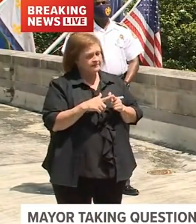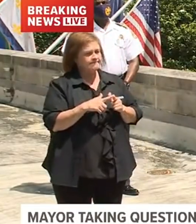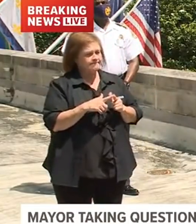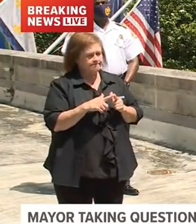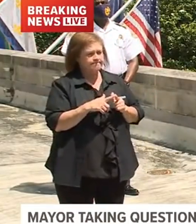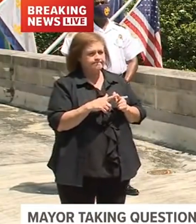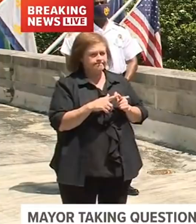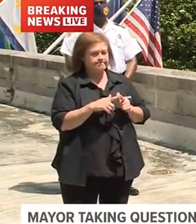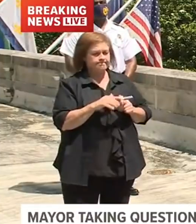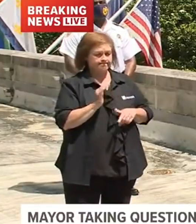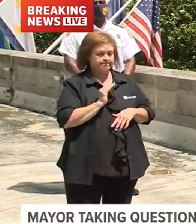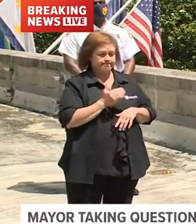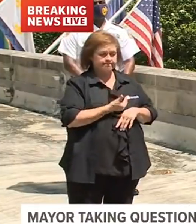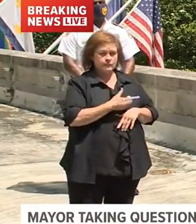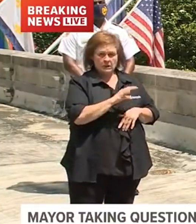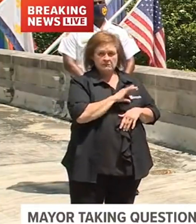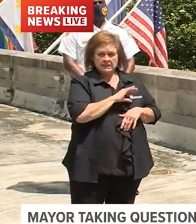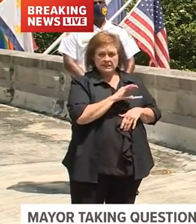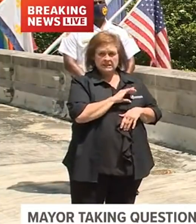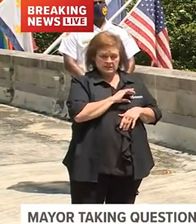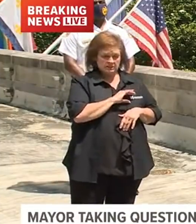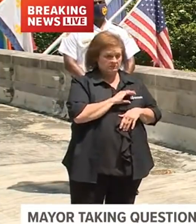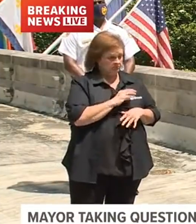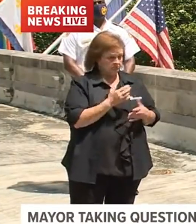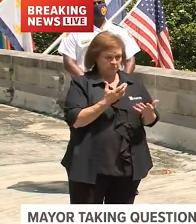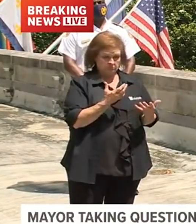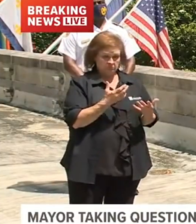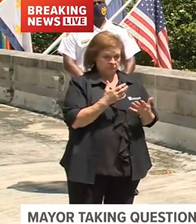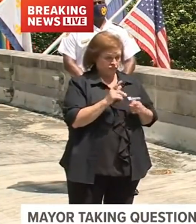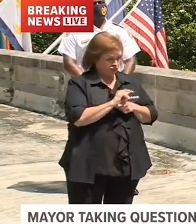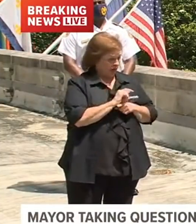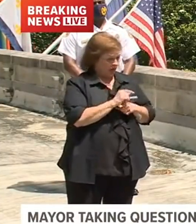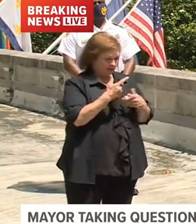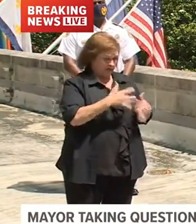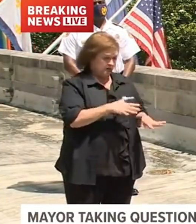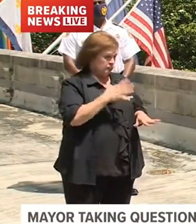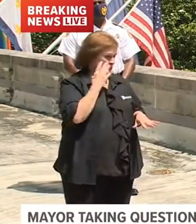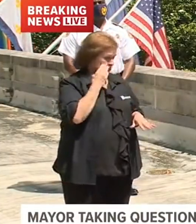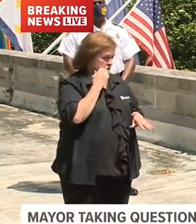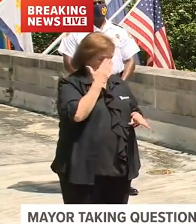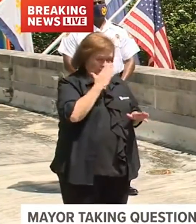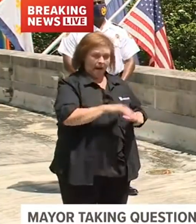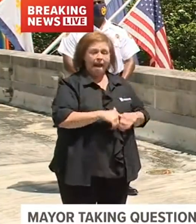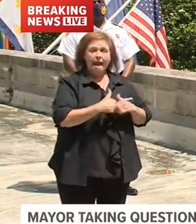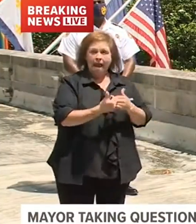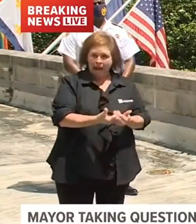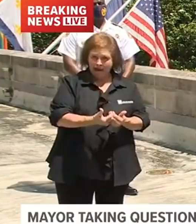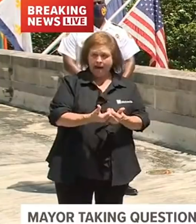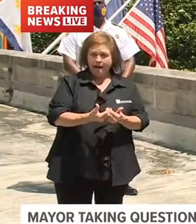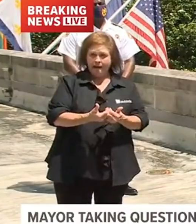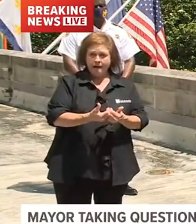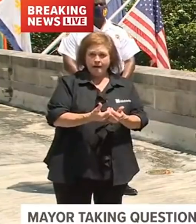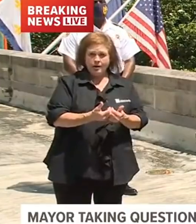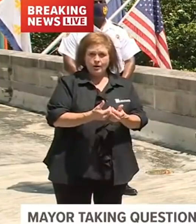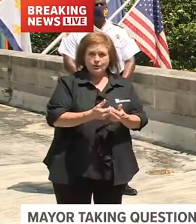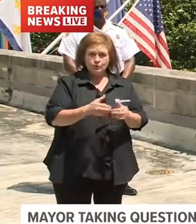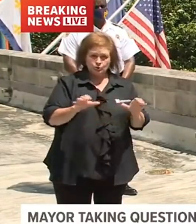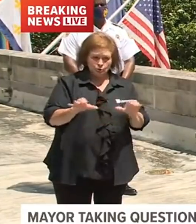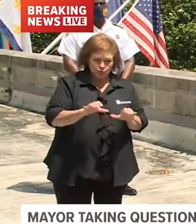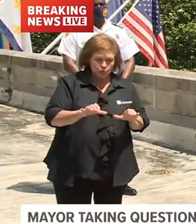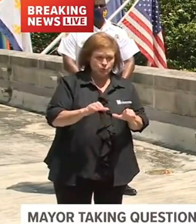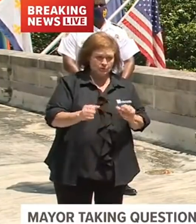our department is trained to respond as they need to, but with respect, with constitutional